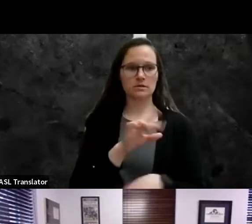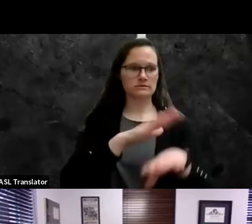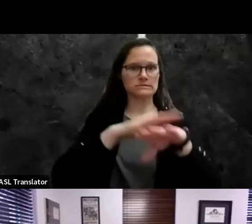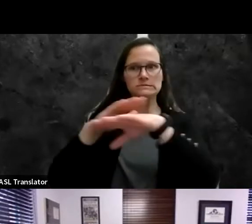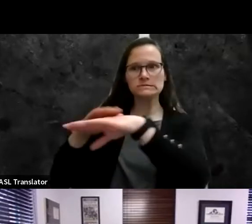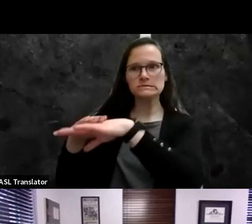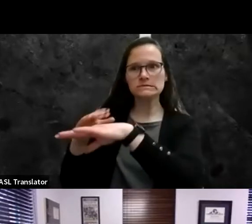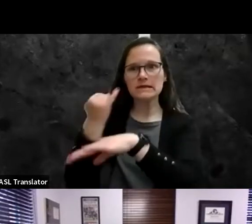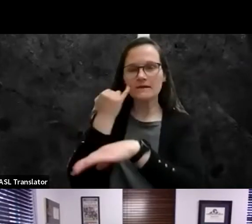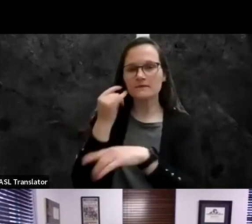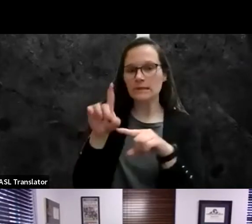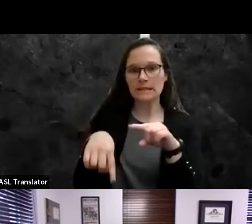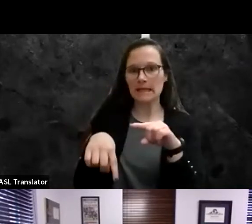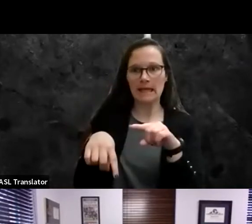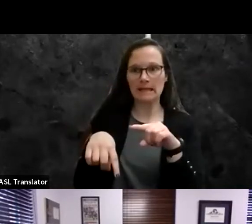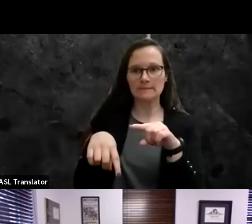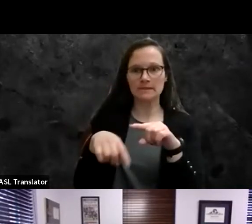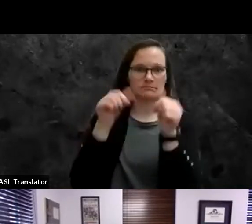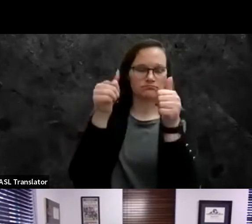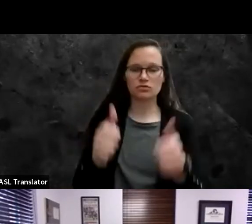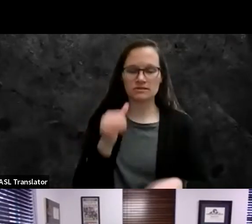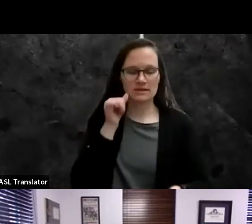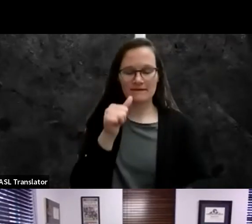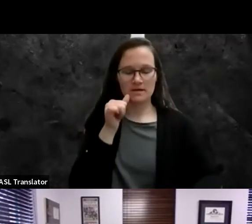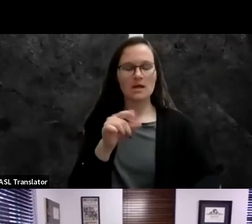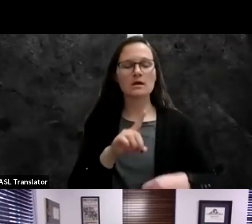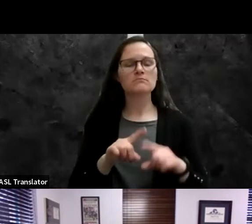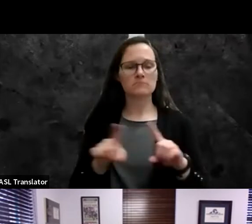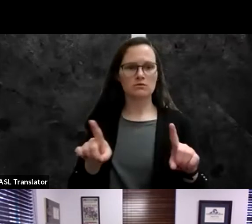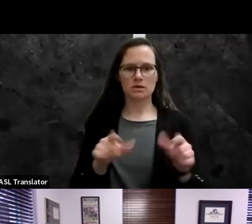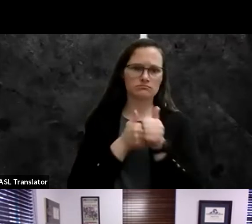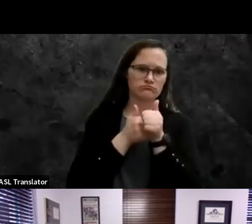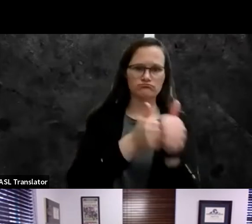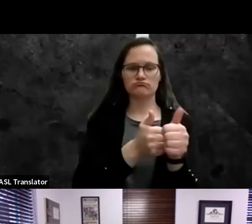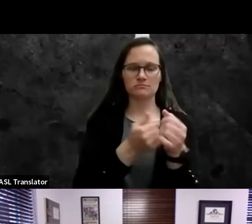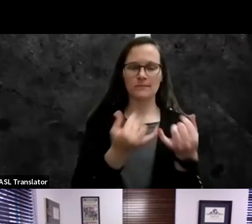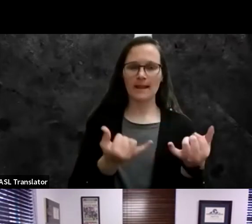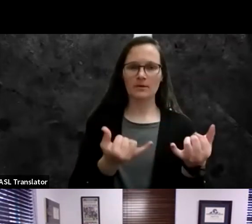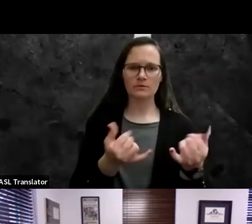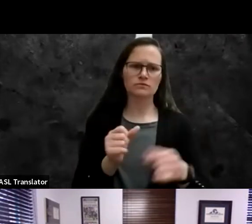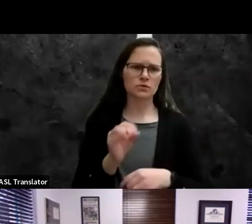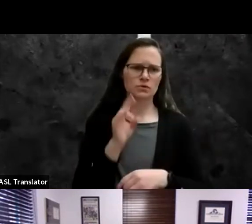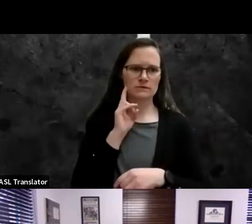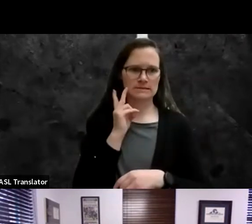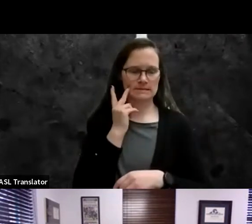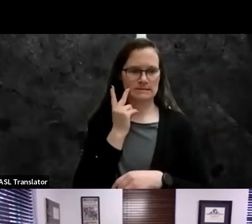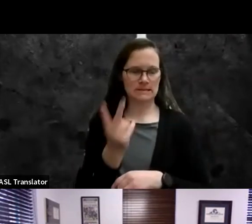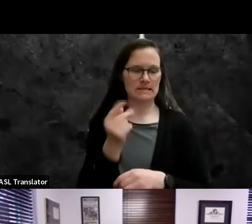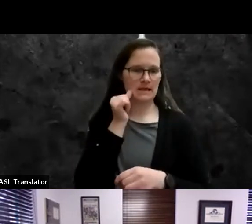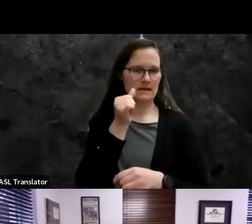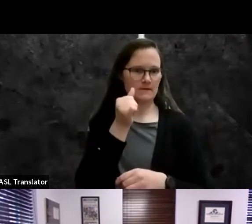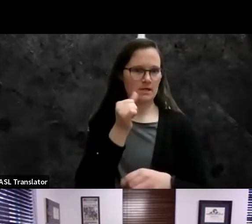if we can't be quite on top of it, but we are back on track at this point, and so you'll see a daily update to the